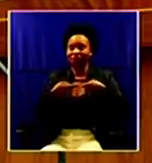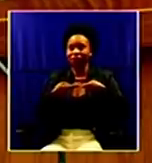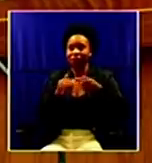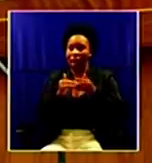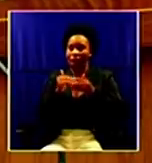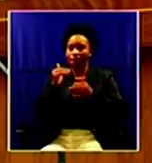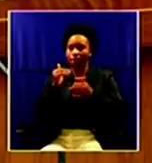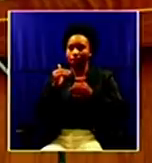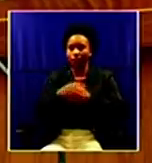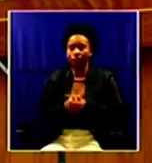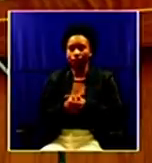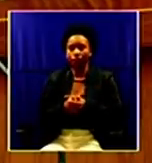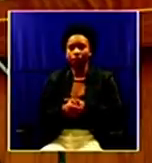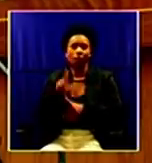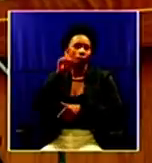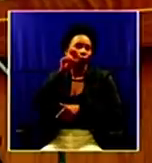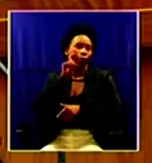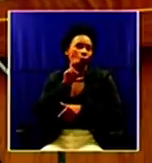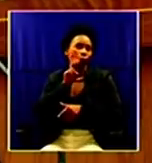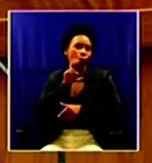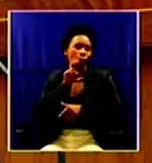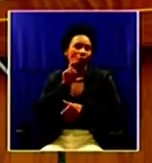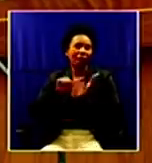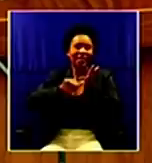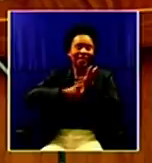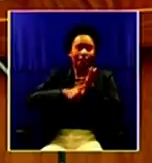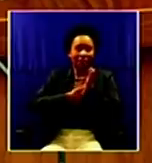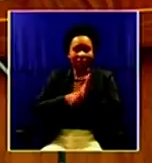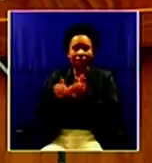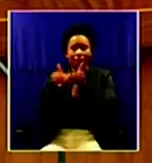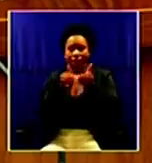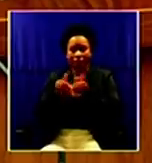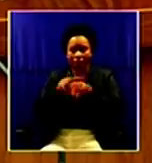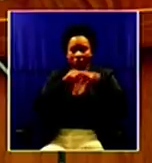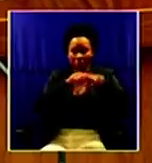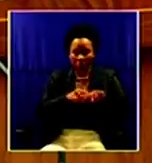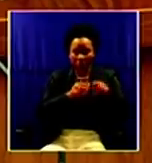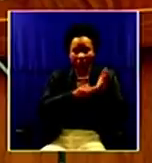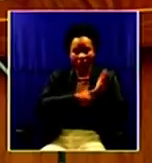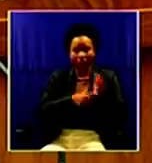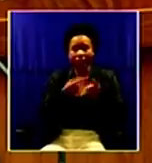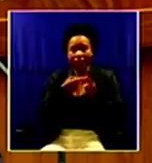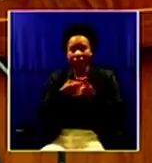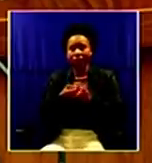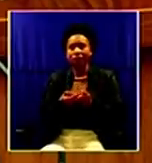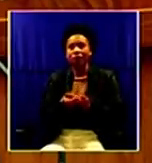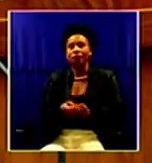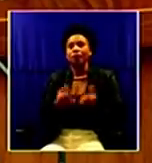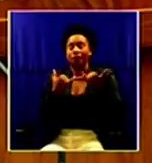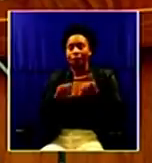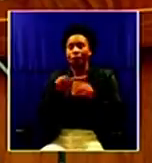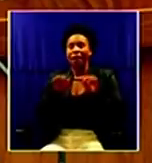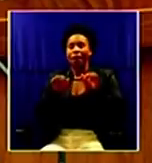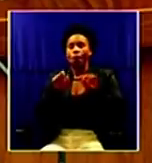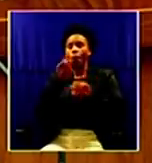The old age disability care dependency grants are increased to 1,890